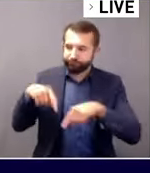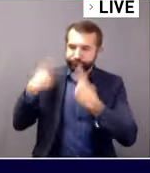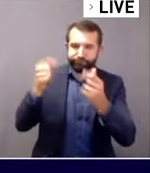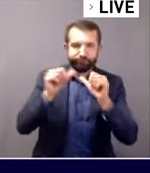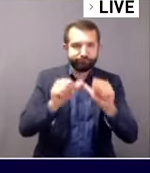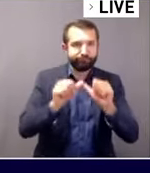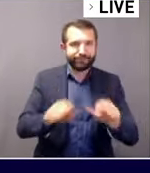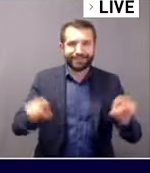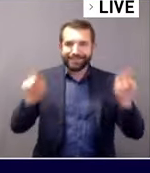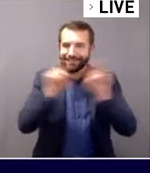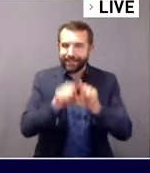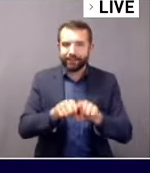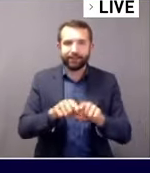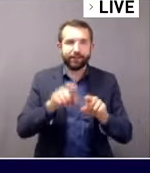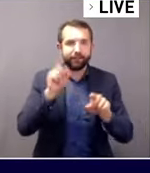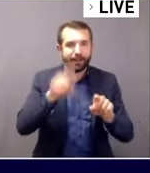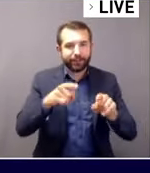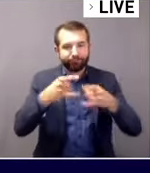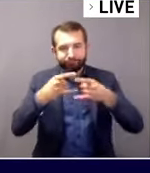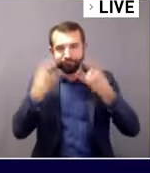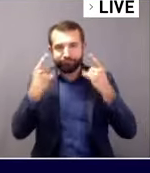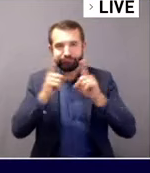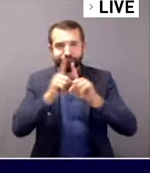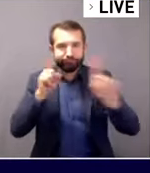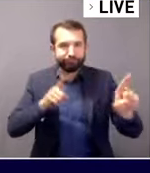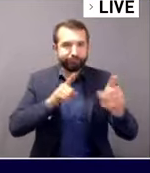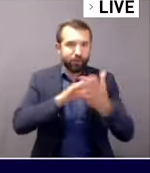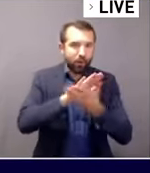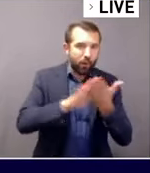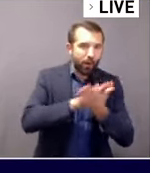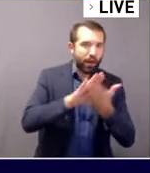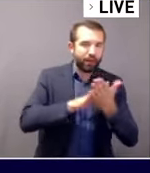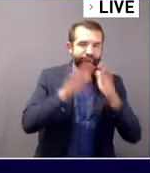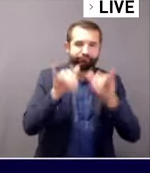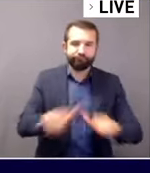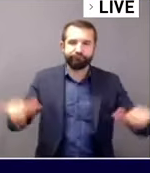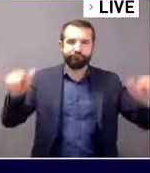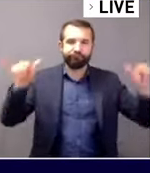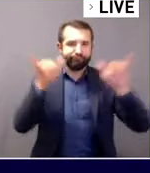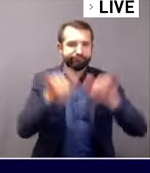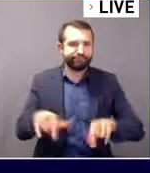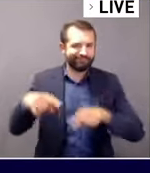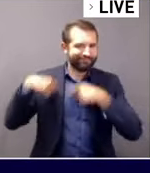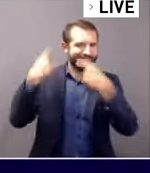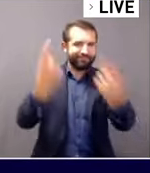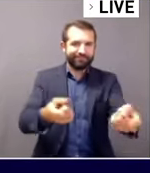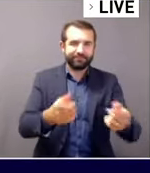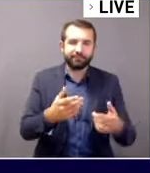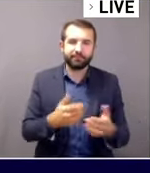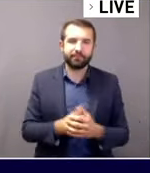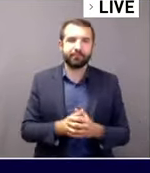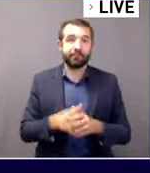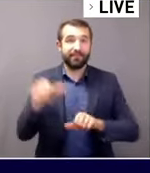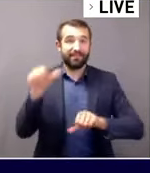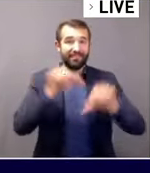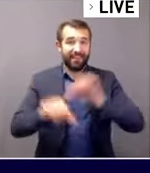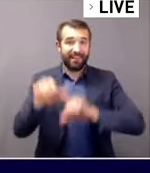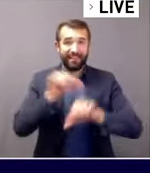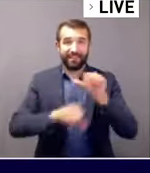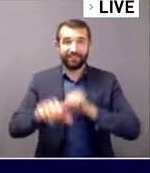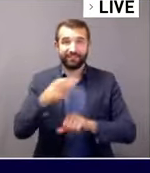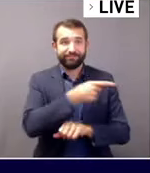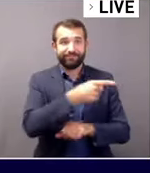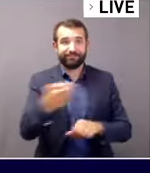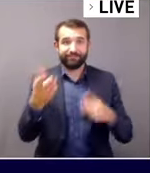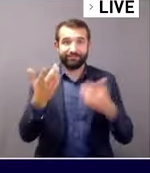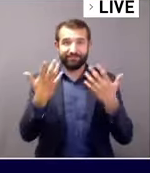many months now. As I mentioned a moment ago, one of the areas in which the science around COVID-19 has coalesced